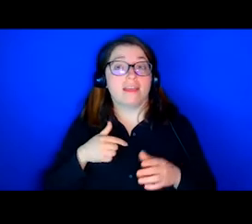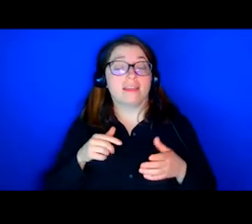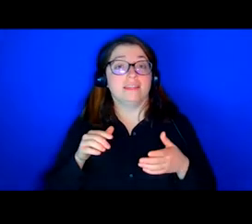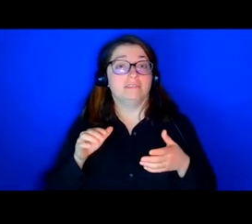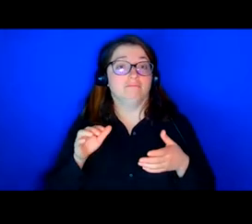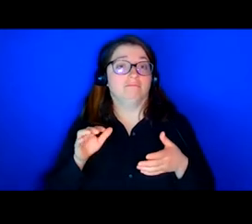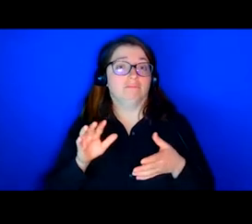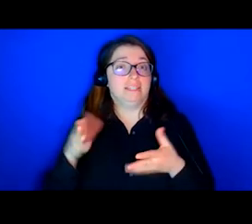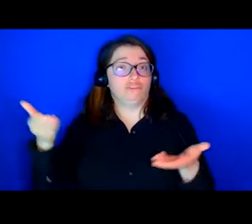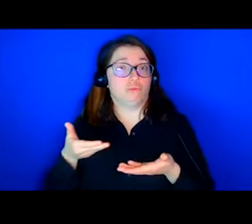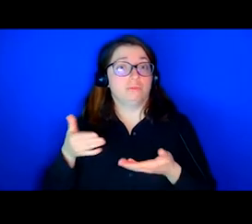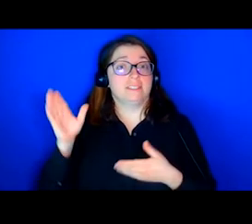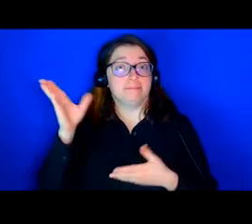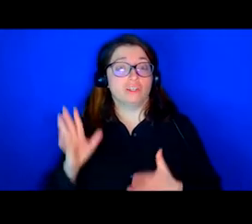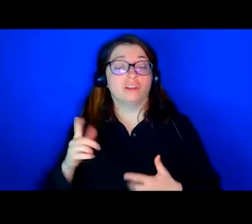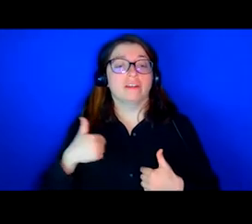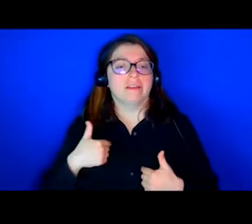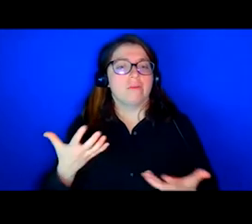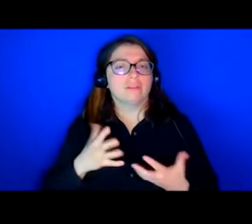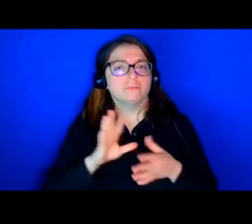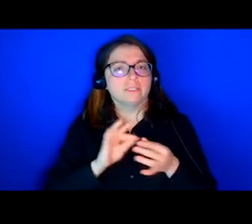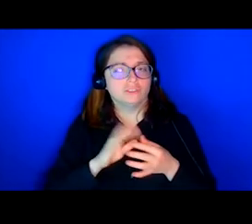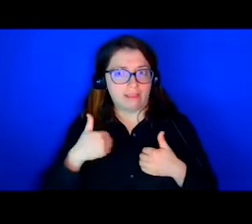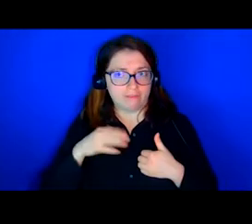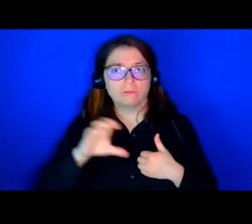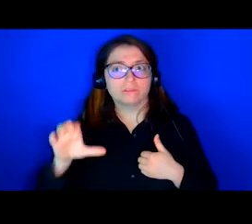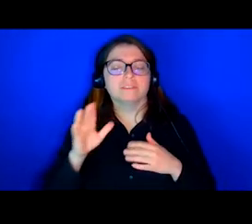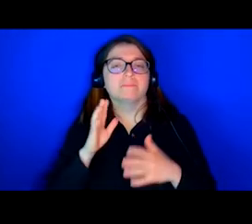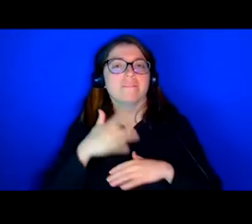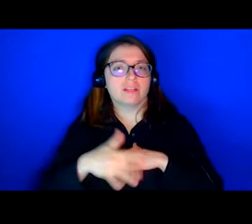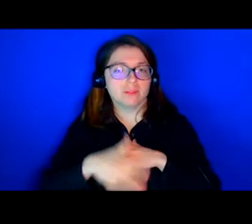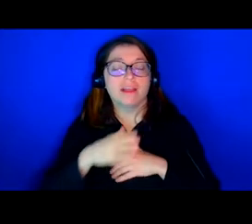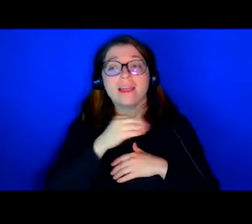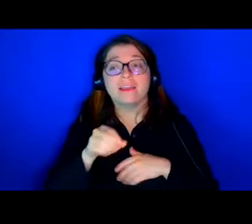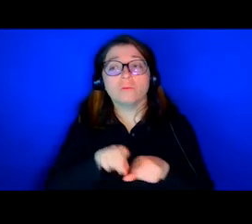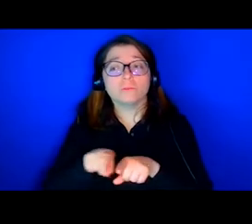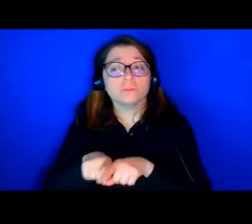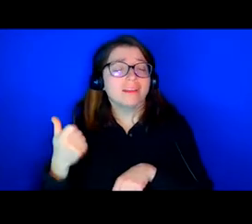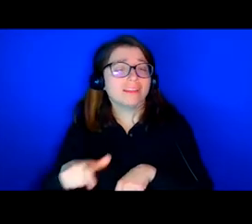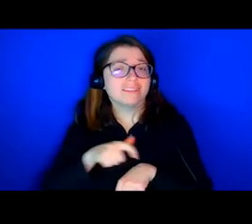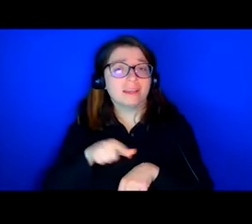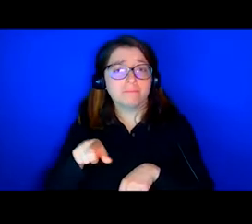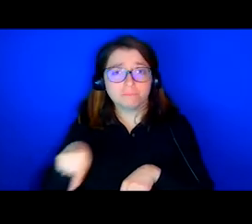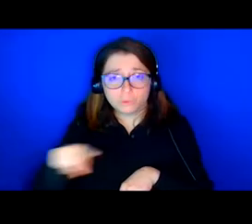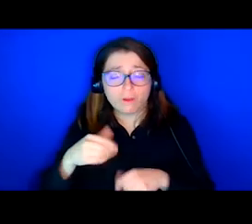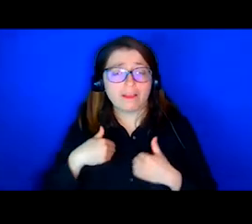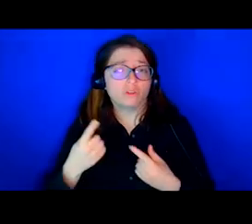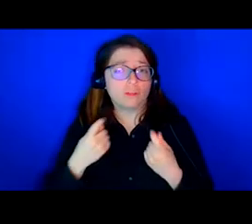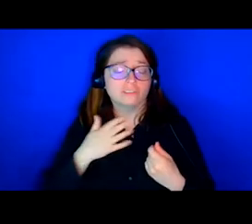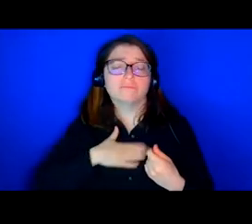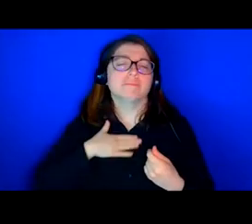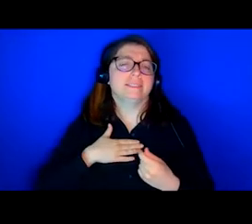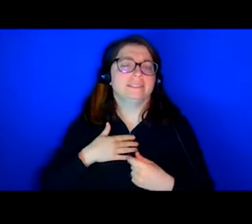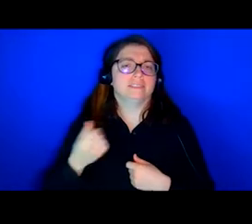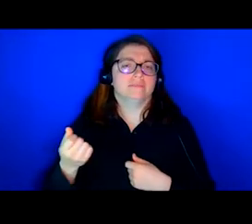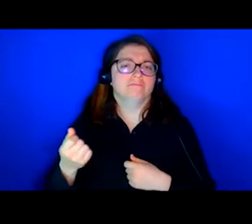the navigation bar. And we're also encouraging you to send questions at any time during the presentation to me, Michelle